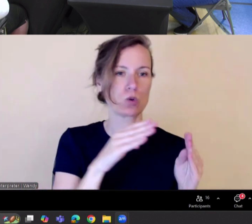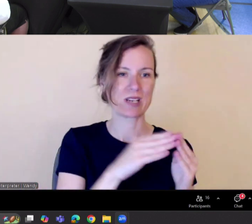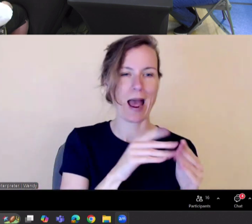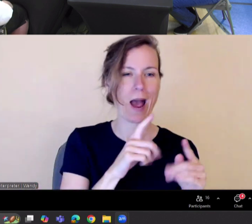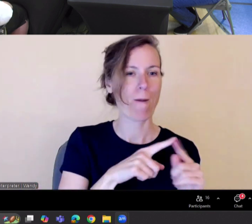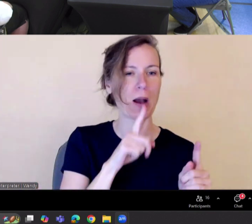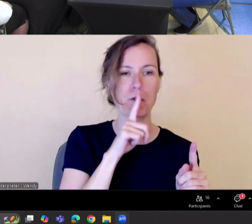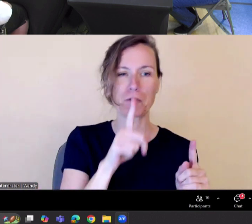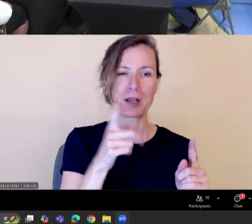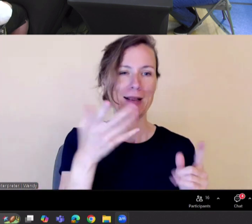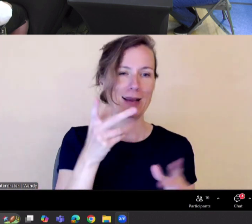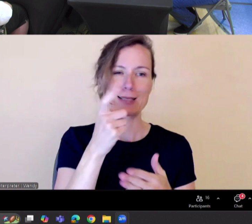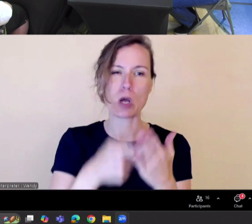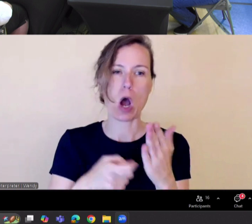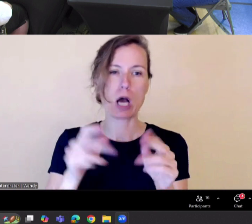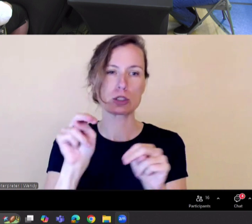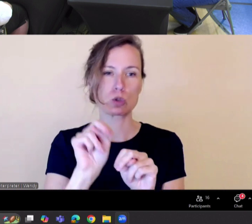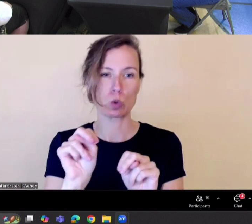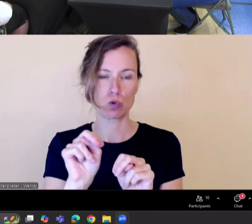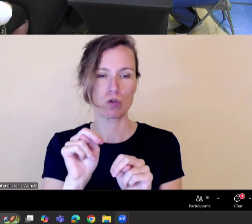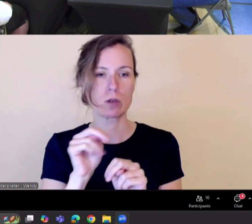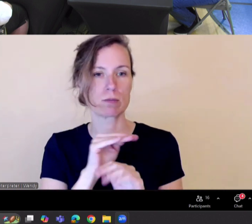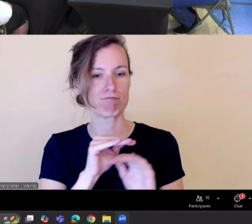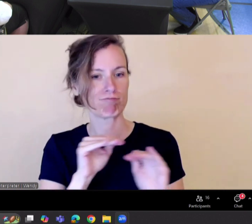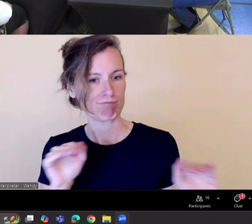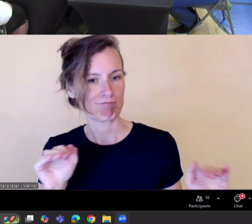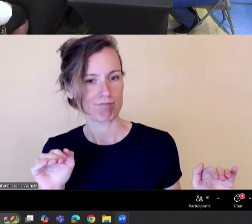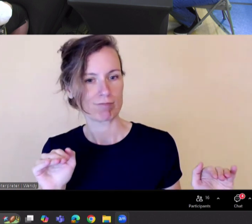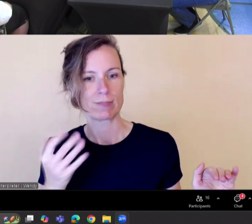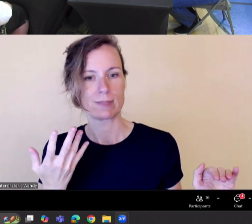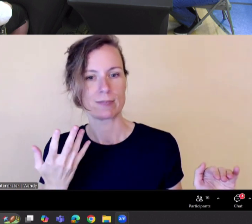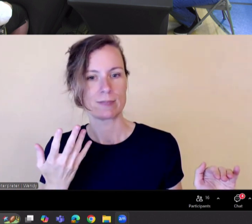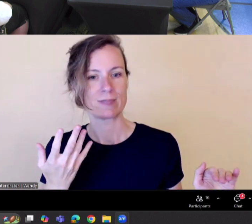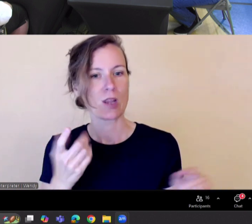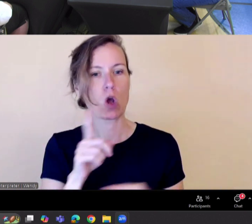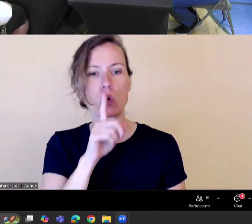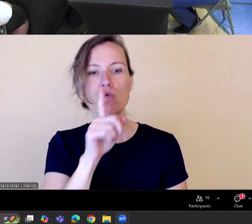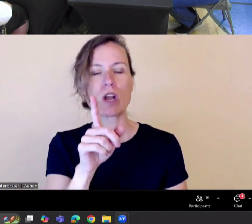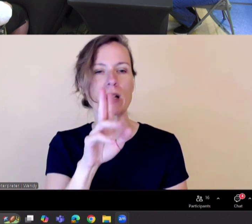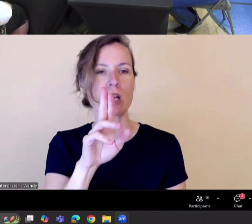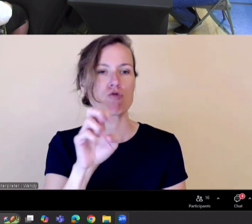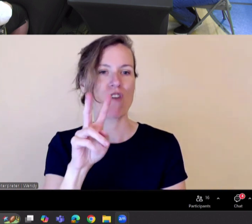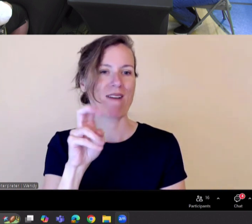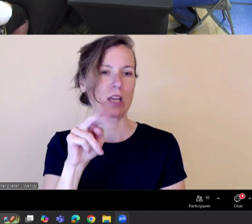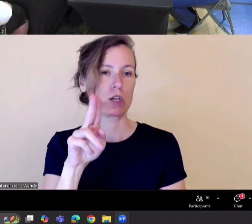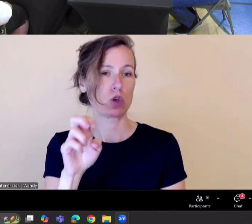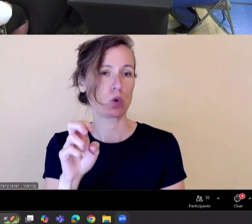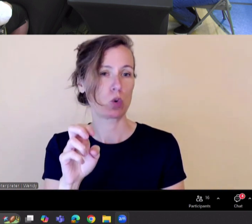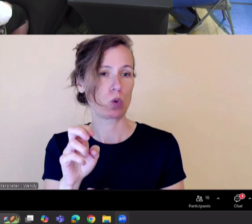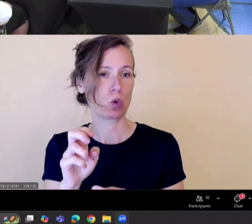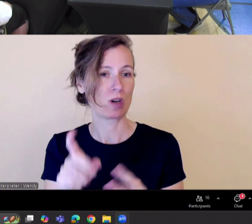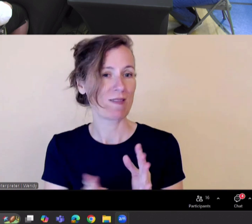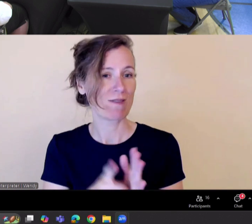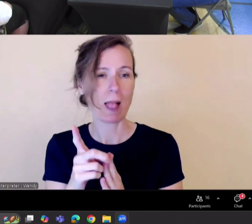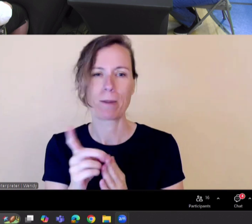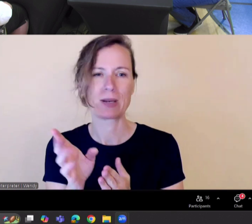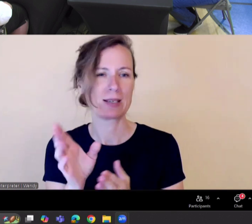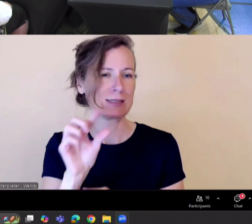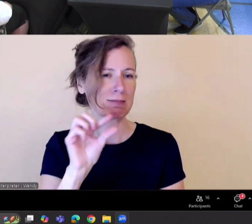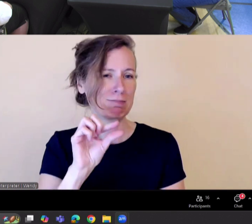little revenue generated because we know that this is designed to modify behavior, as Mr. Carl has already